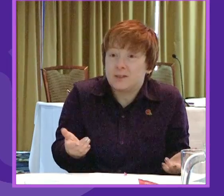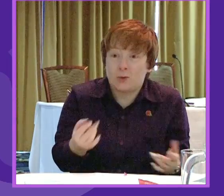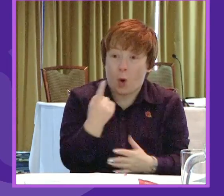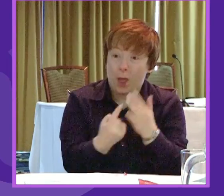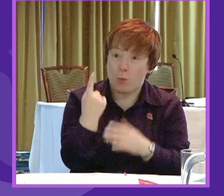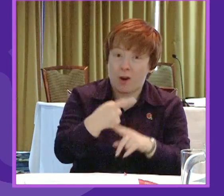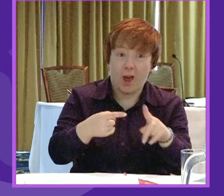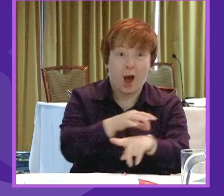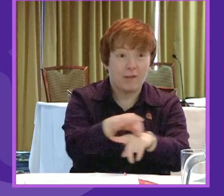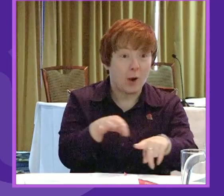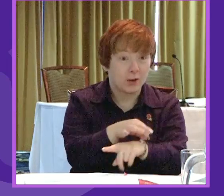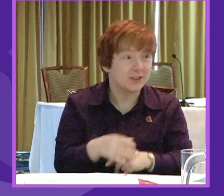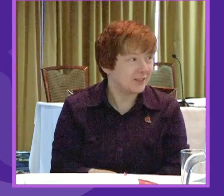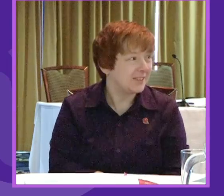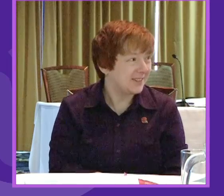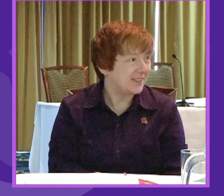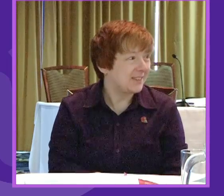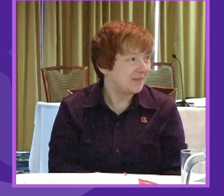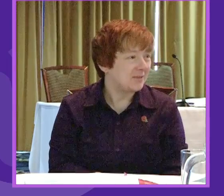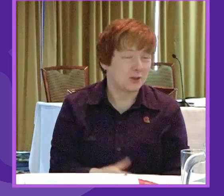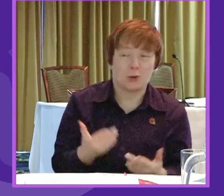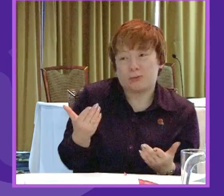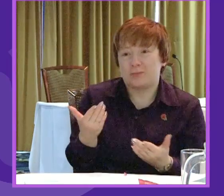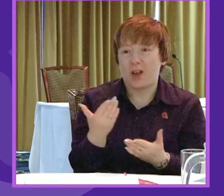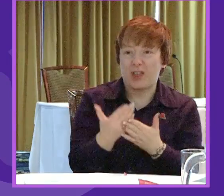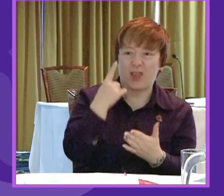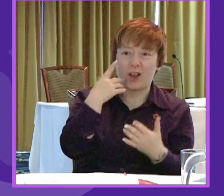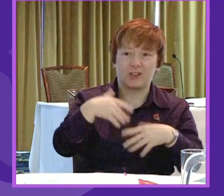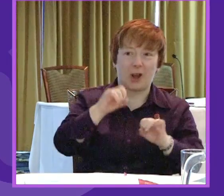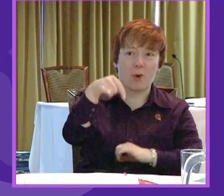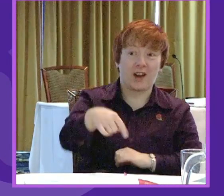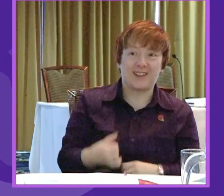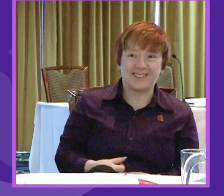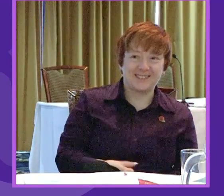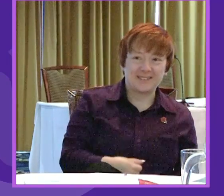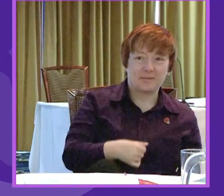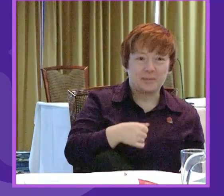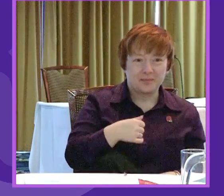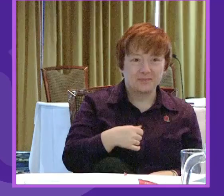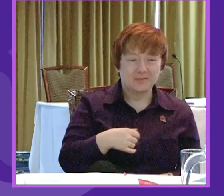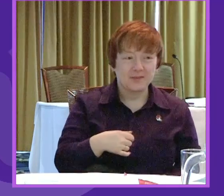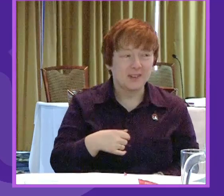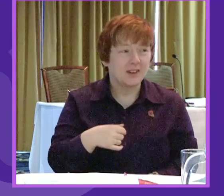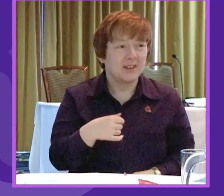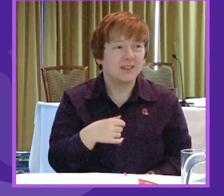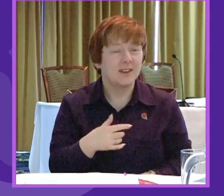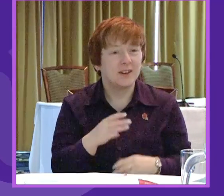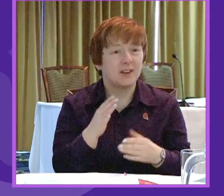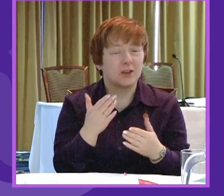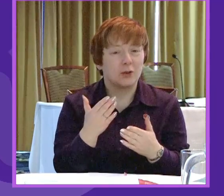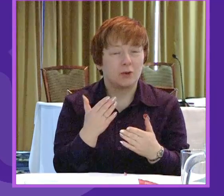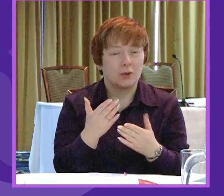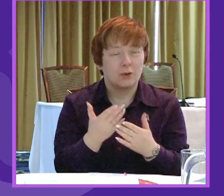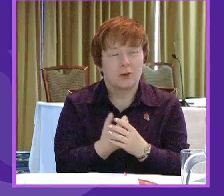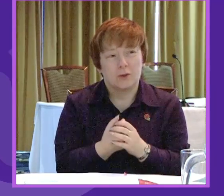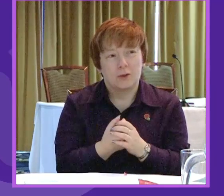And that's what can happen in an hour and a half. So I think I wanted to start there, really, because actually that's probably the point I want